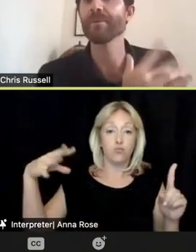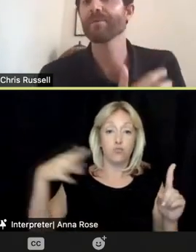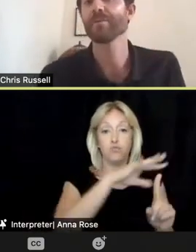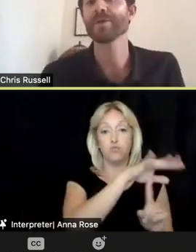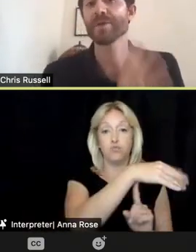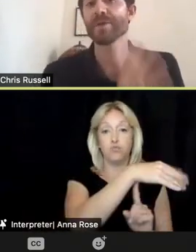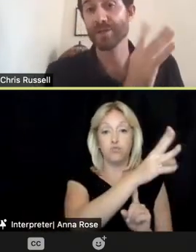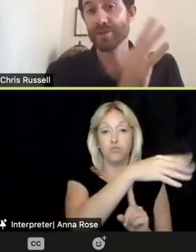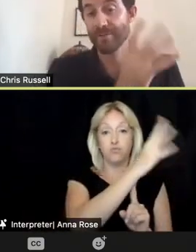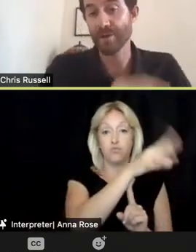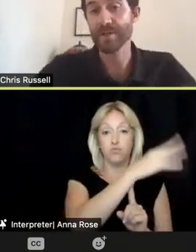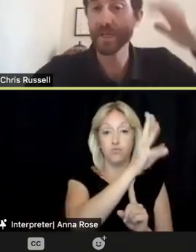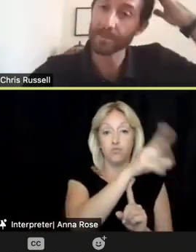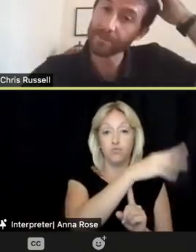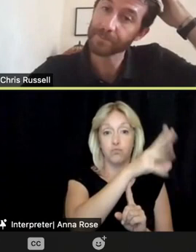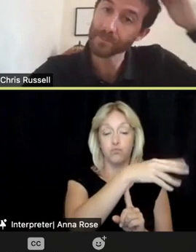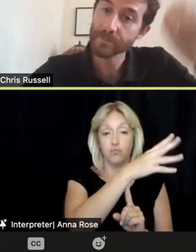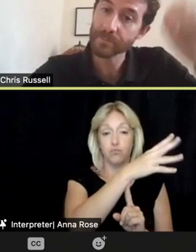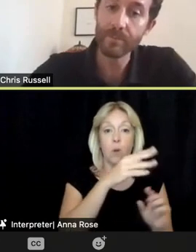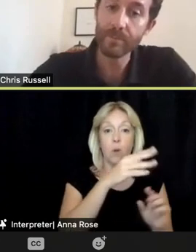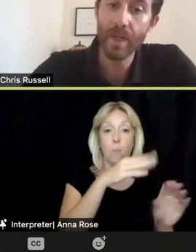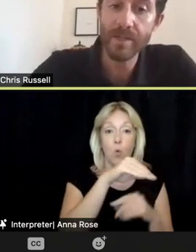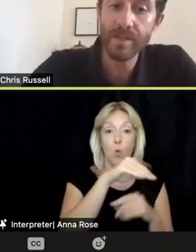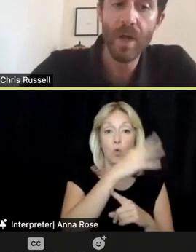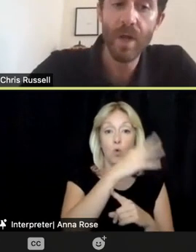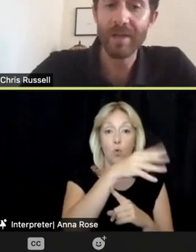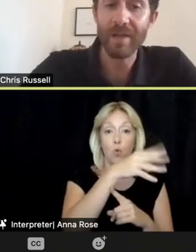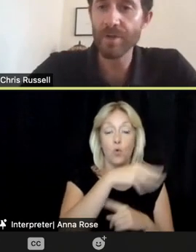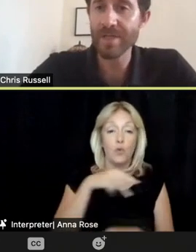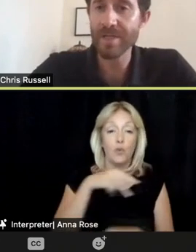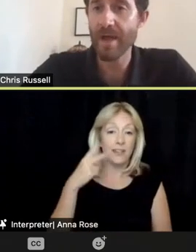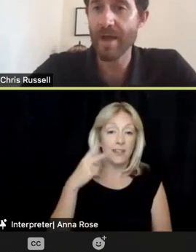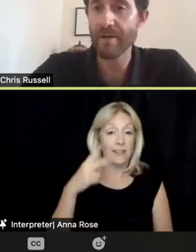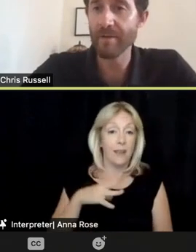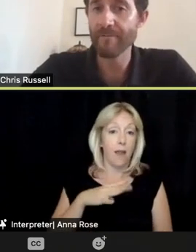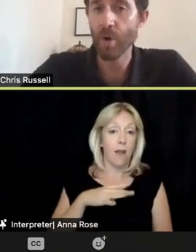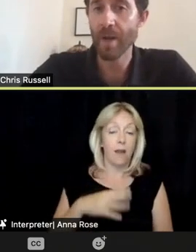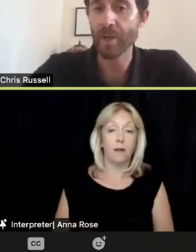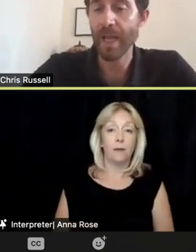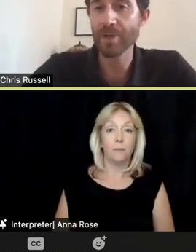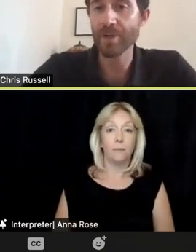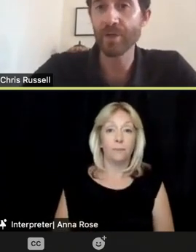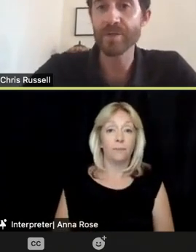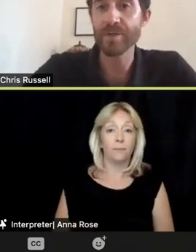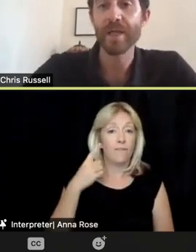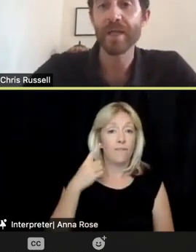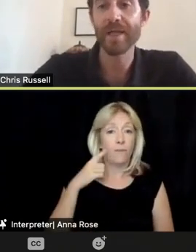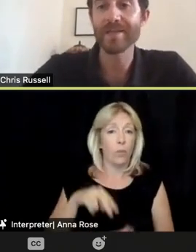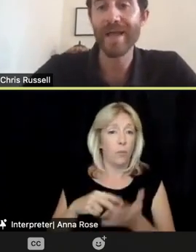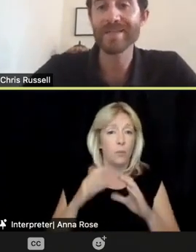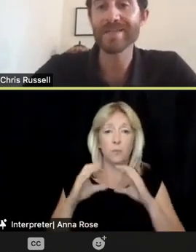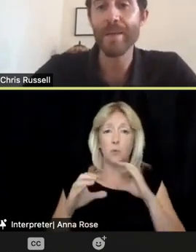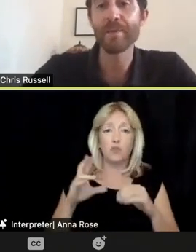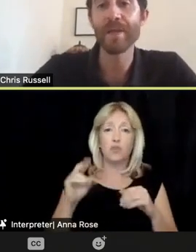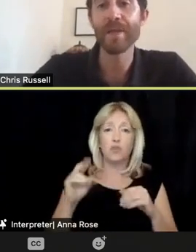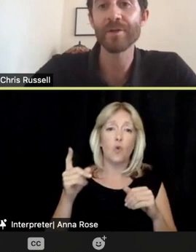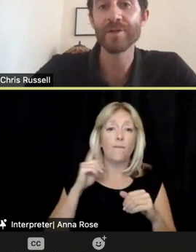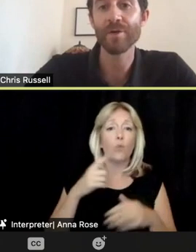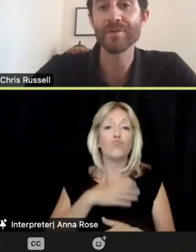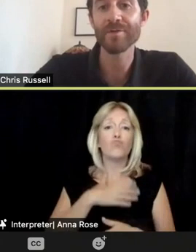some movement, which is easier for her to see. And so even though this is not for a communication use, it's a